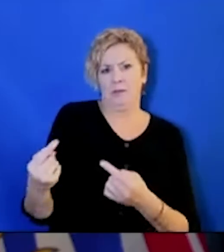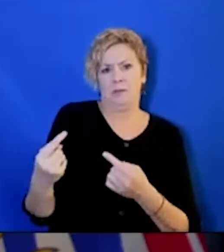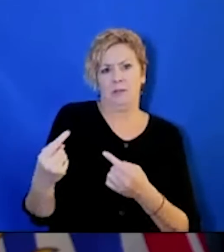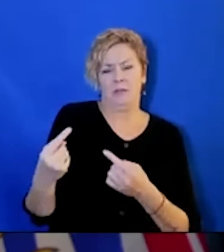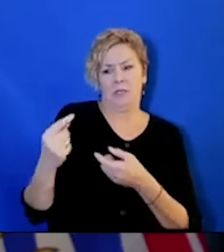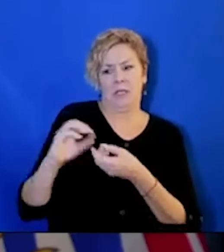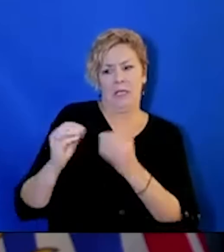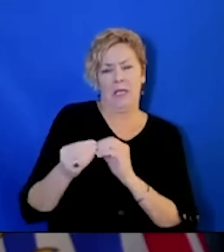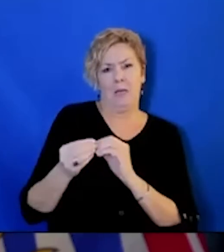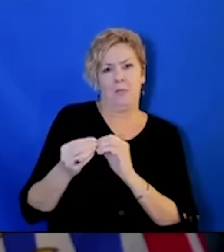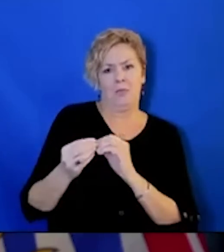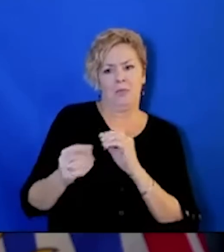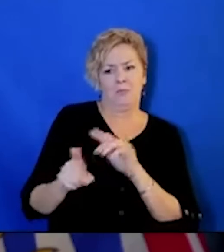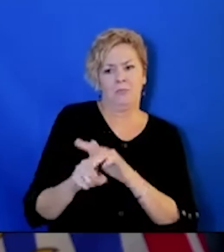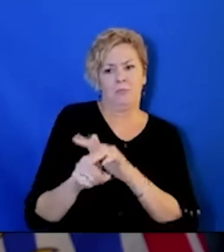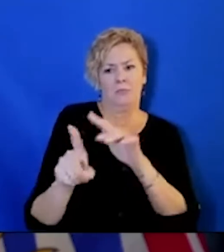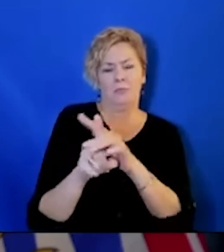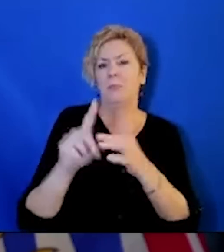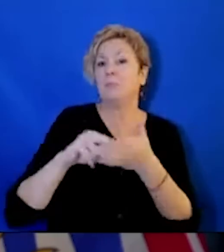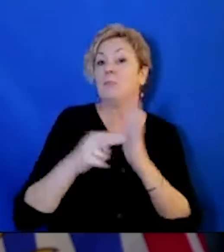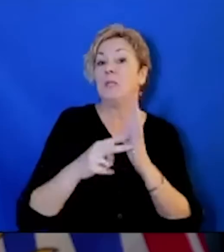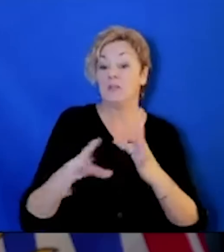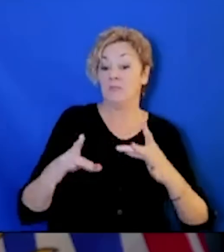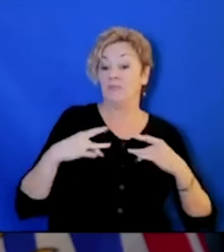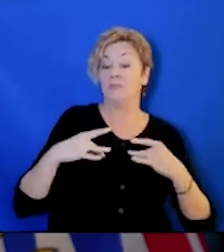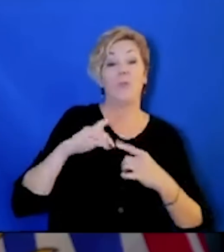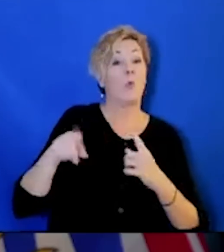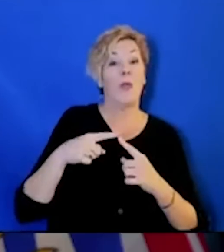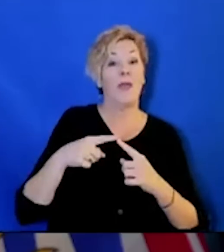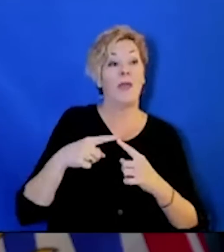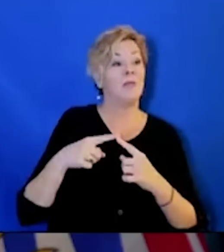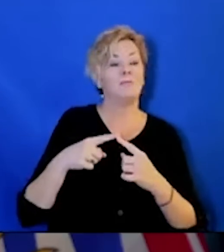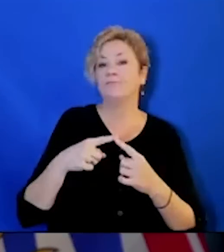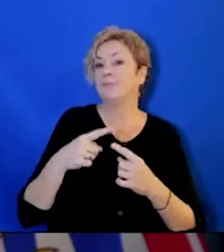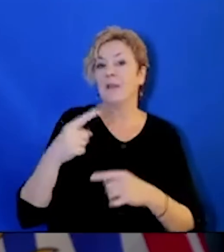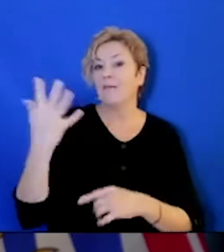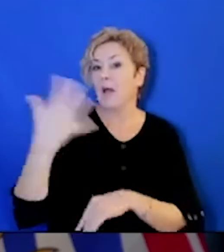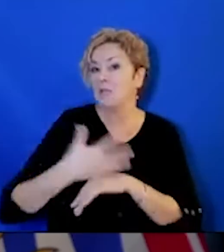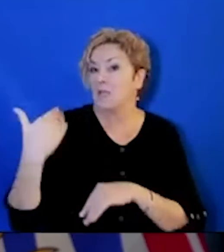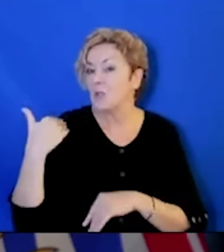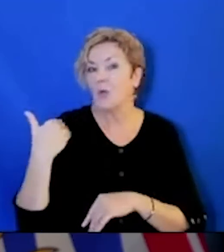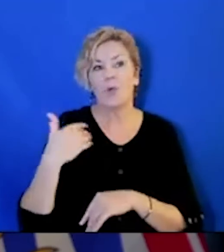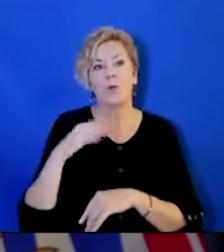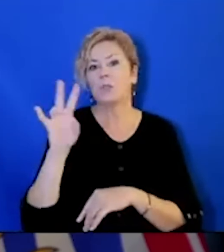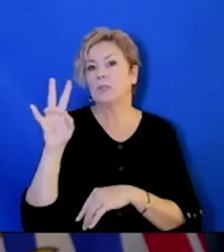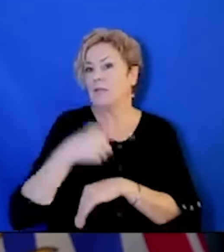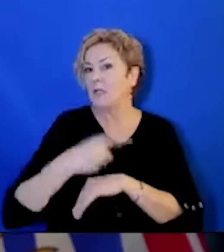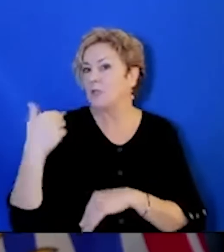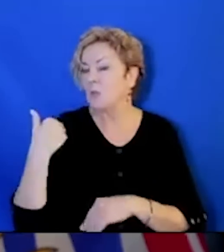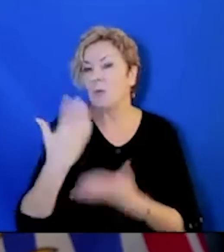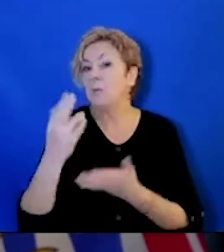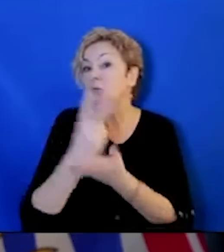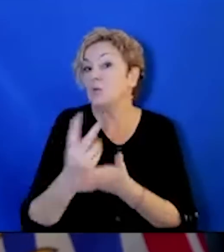were exposed 5 or 7 or 10 up to 2 weeks ago. What we need to do now is to break those